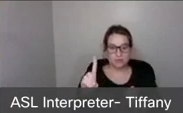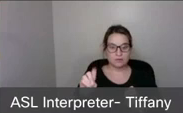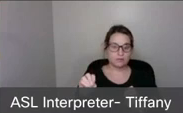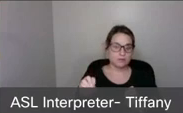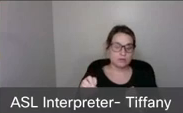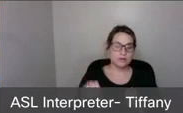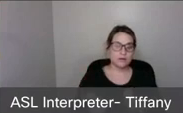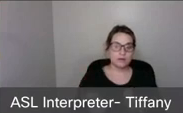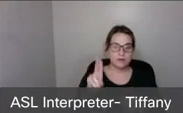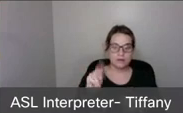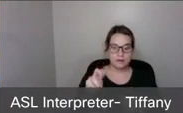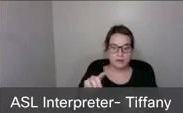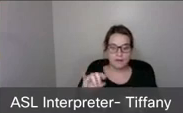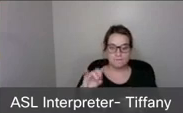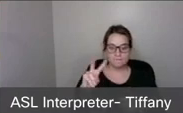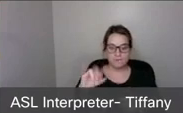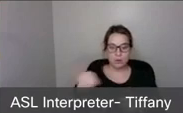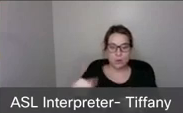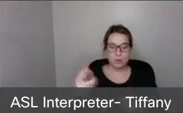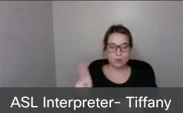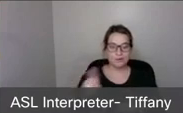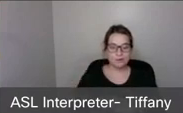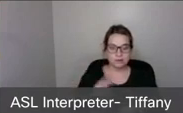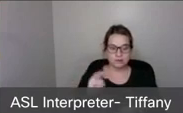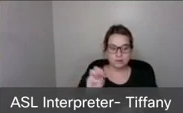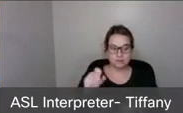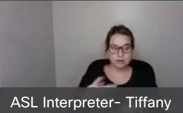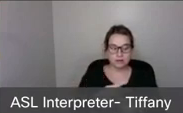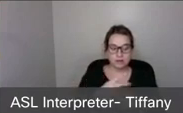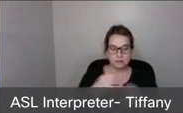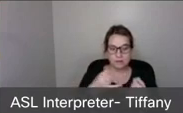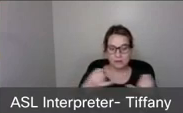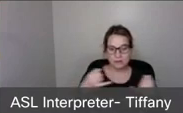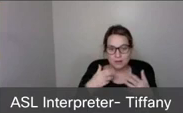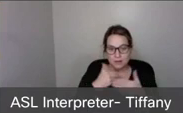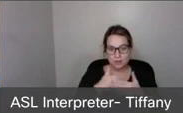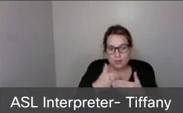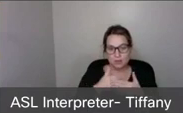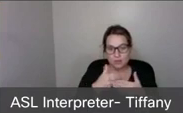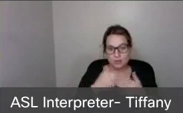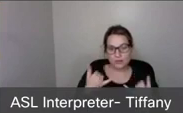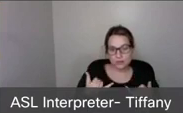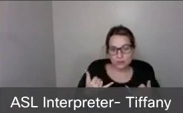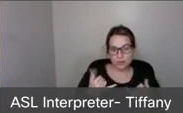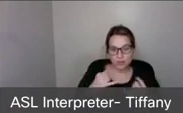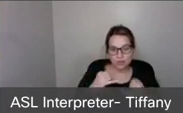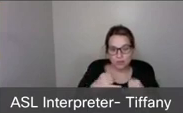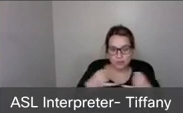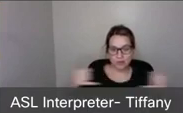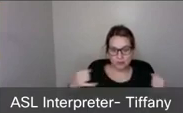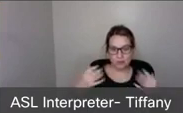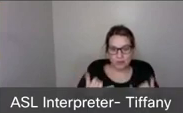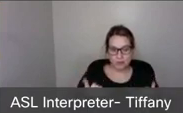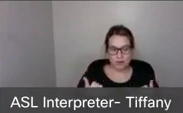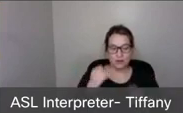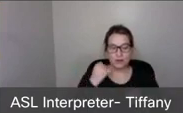CDF-010, the Navajo Nation map proposal. Keep the lines as close to the present boundaries as possible. And thanks for being here